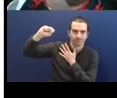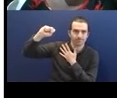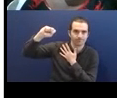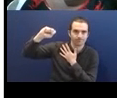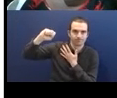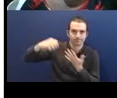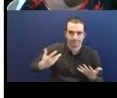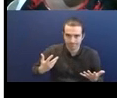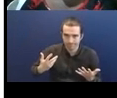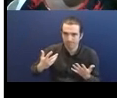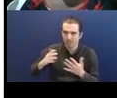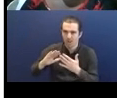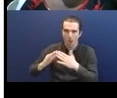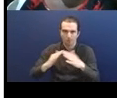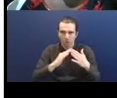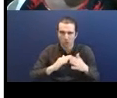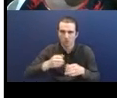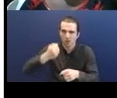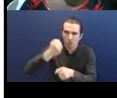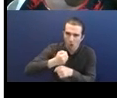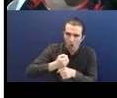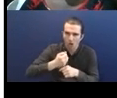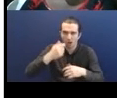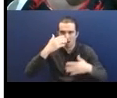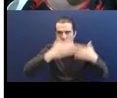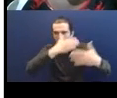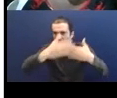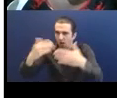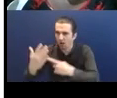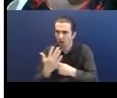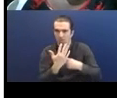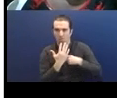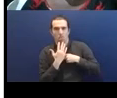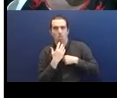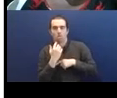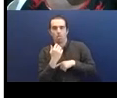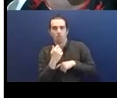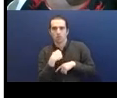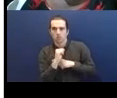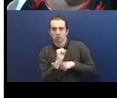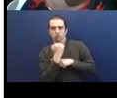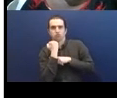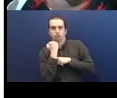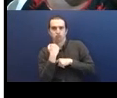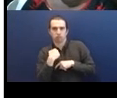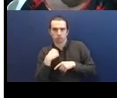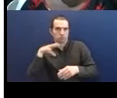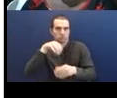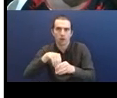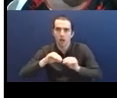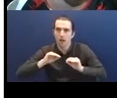means real learning opportunities for groups who have traditionally been excluded, not only children